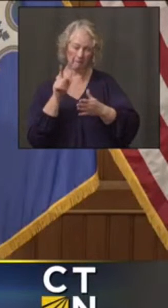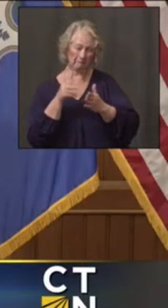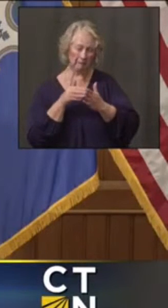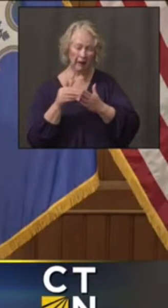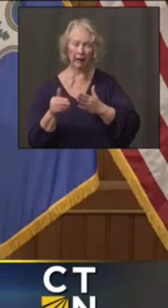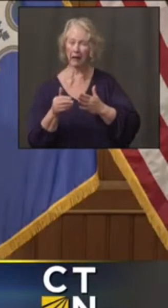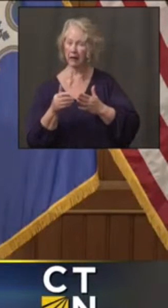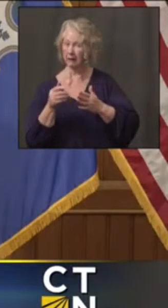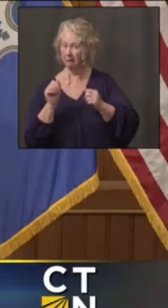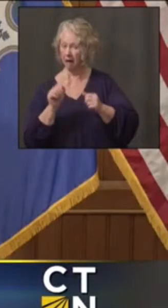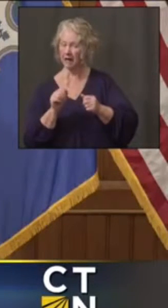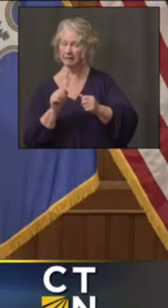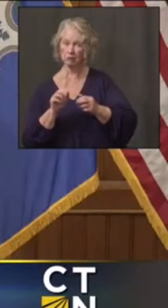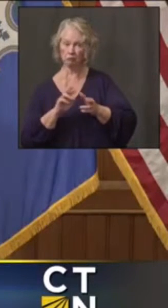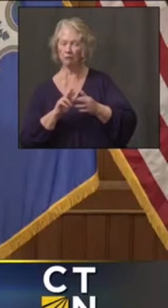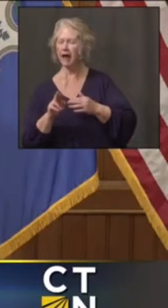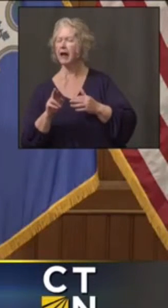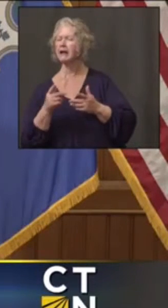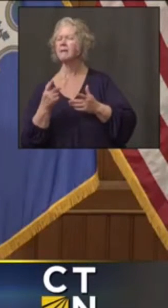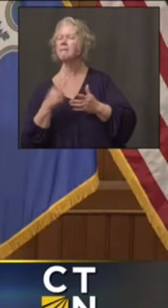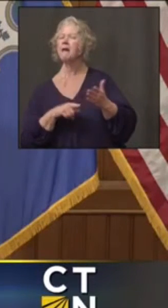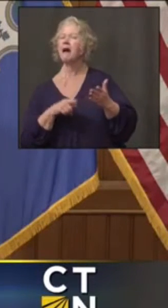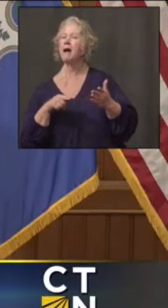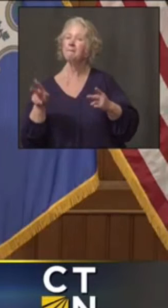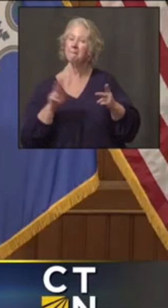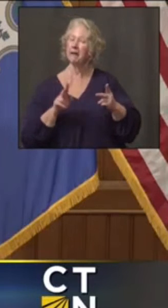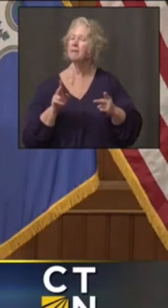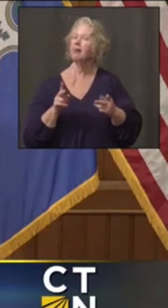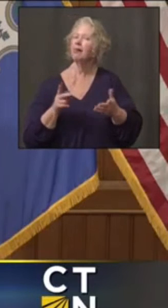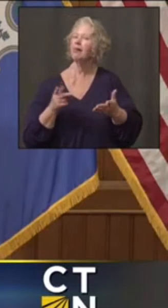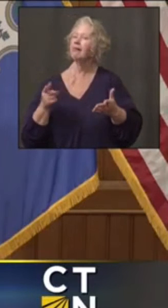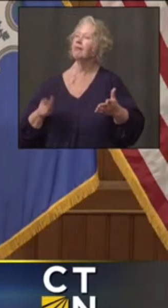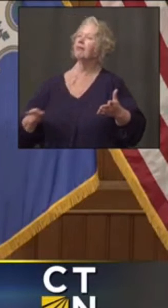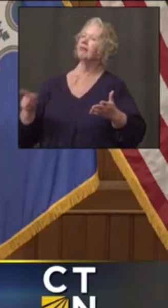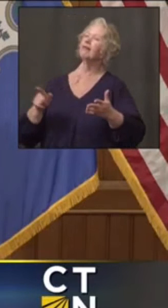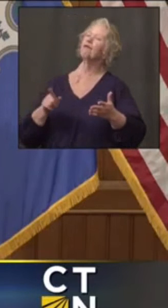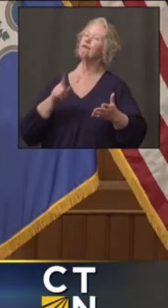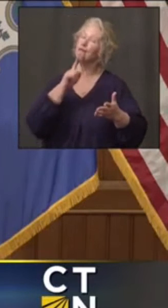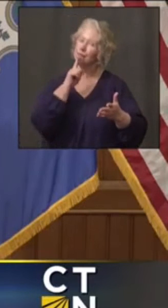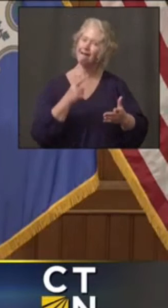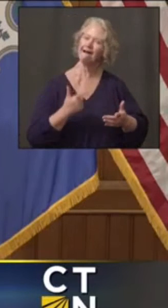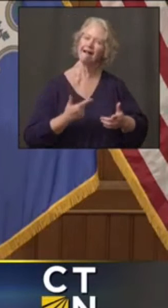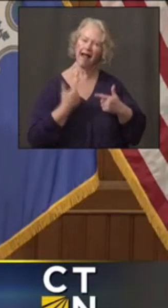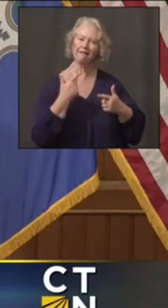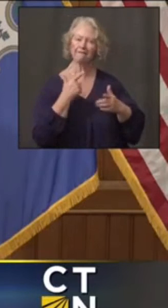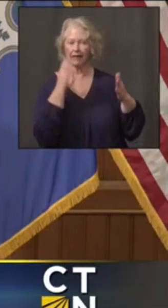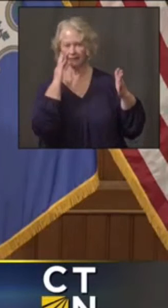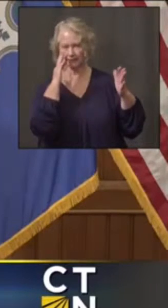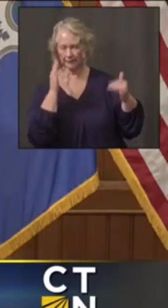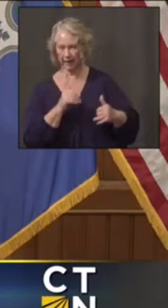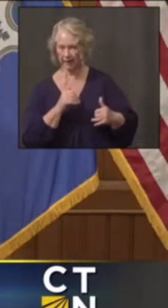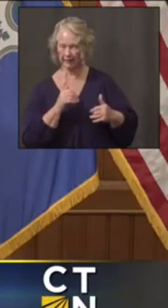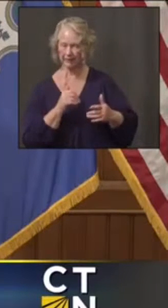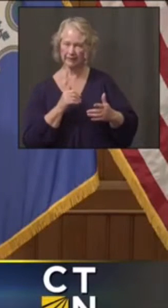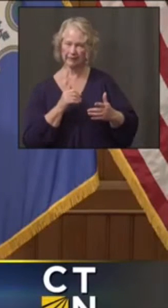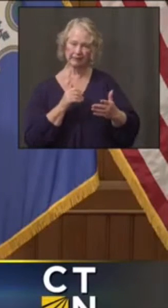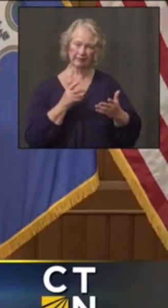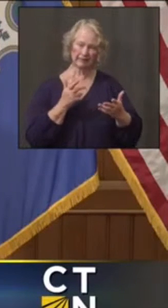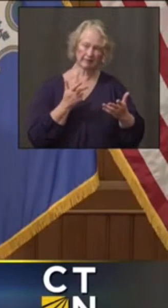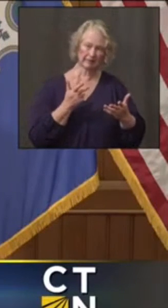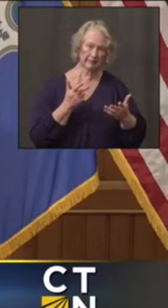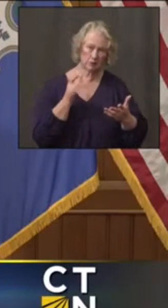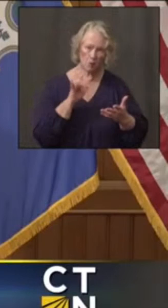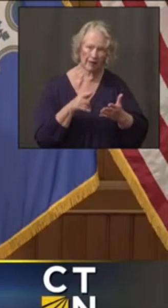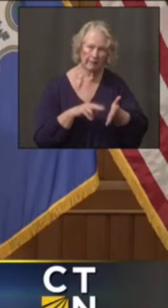realistic perspective of what they can understand or expect, what are some of the challenges? The cold chain, talk about that maybe, and also